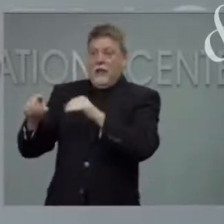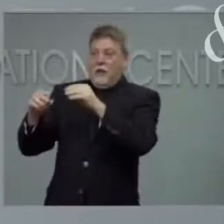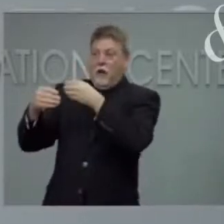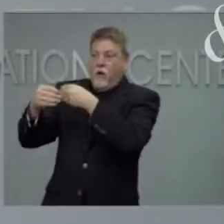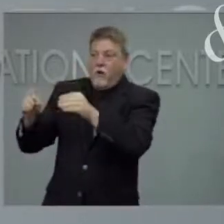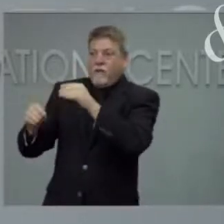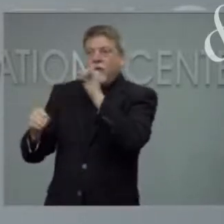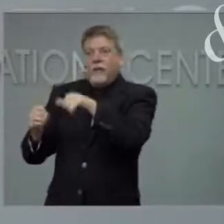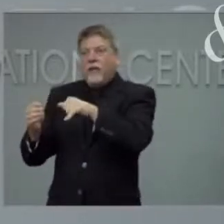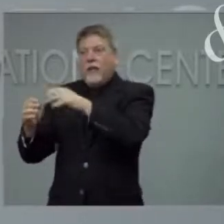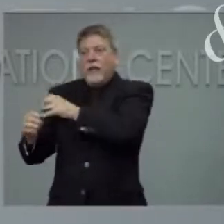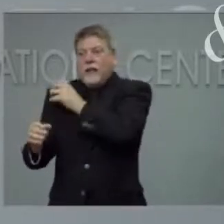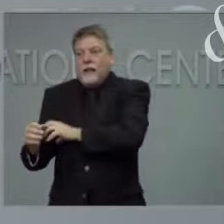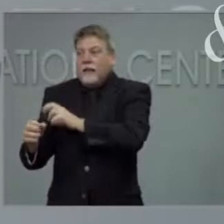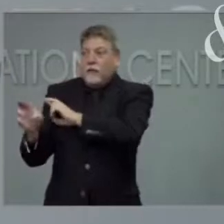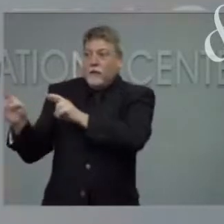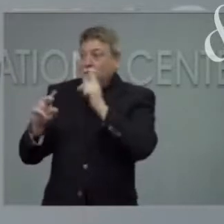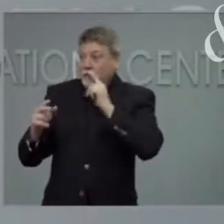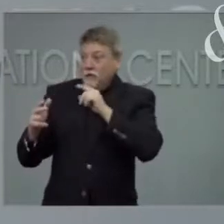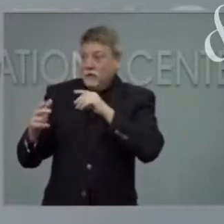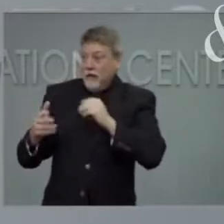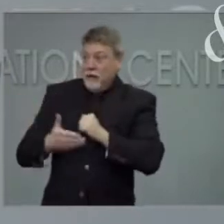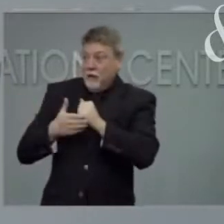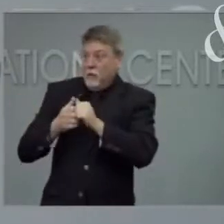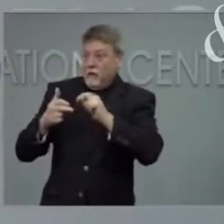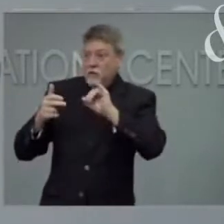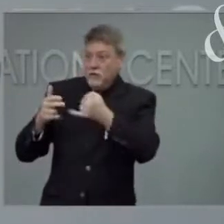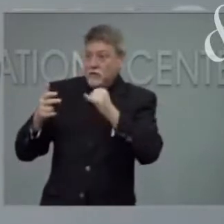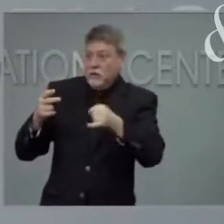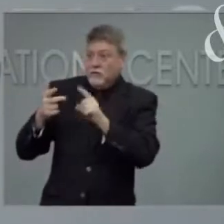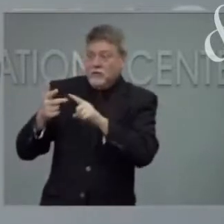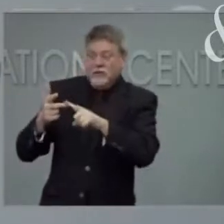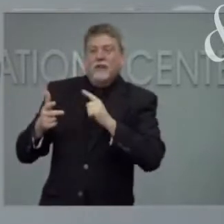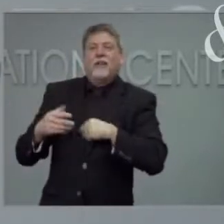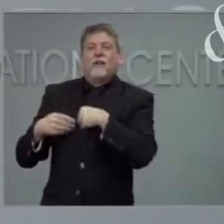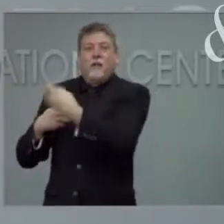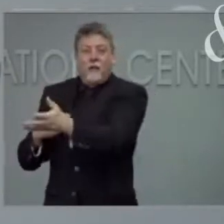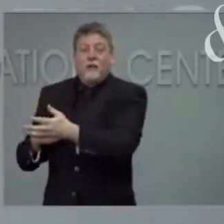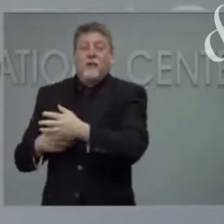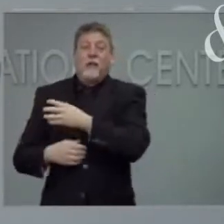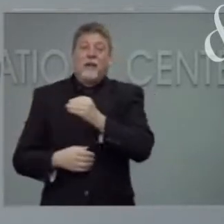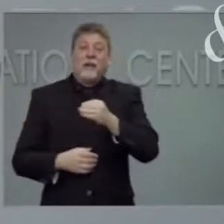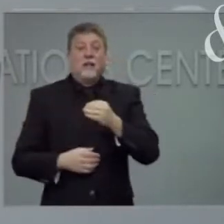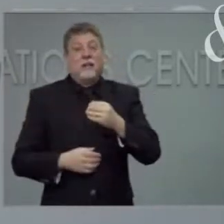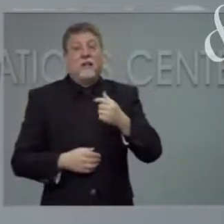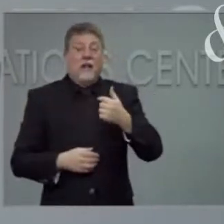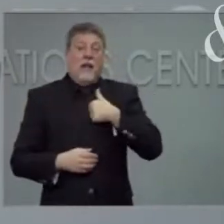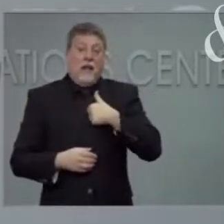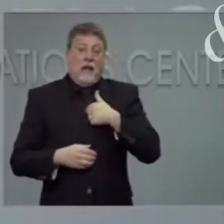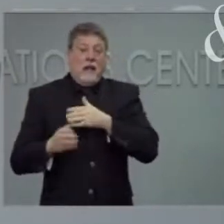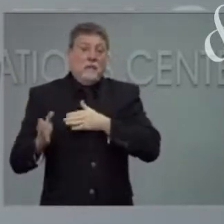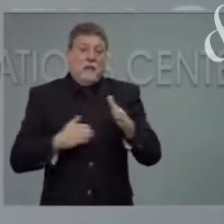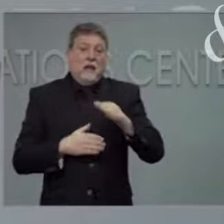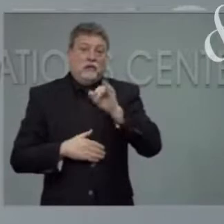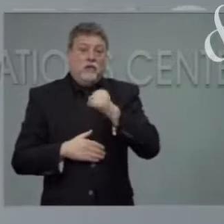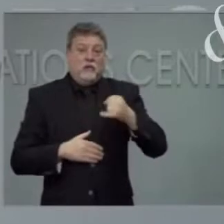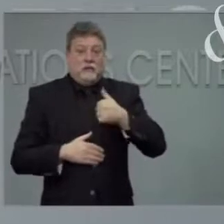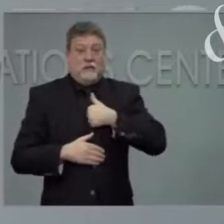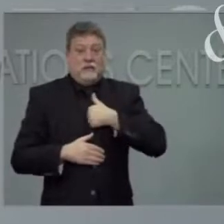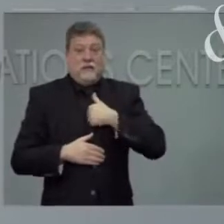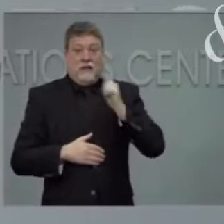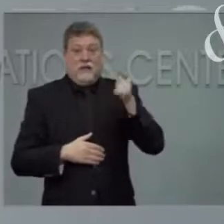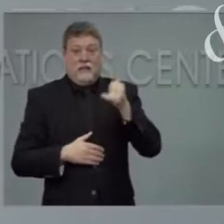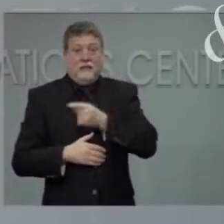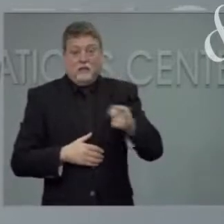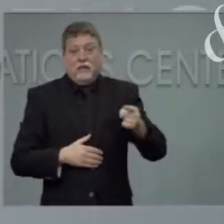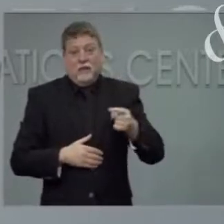these are 3 very safe and effective vaccines, and I will say I plan to get the Johnson & Johnson vaccine later this week. These are safe and